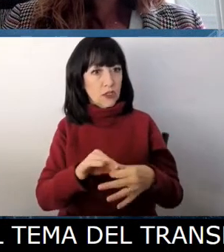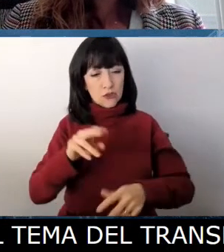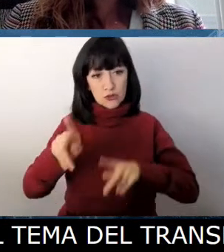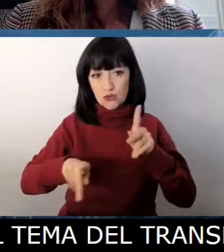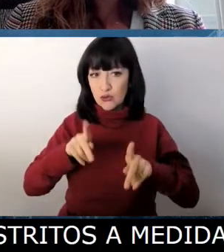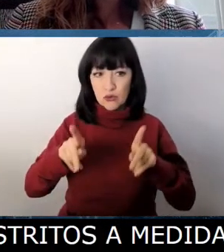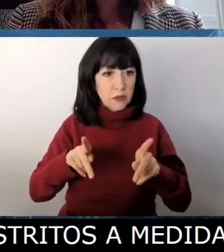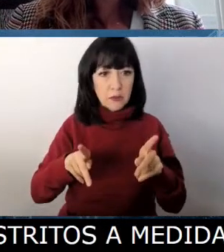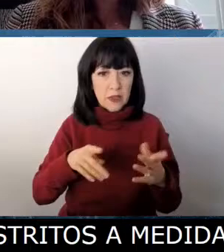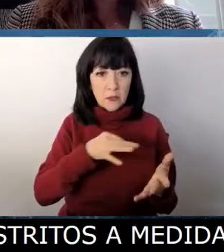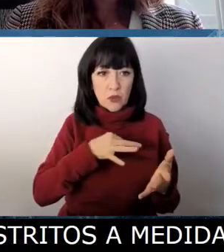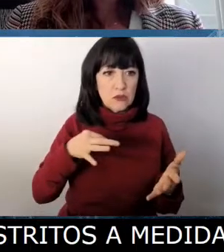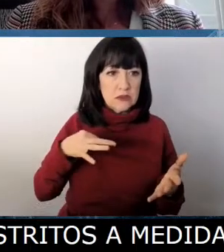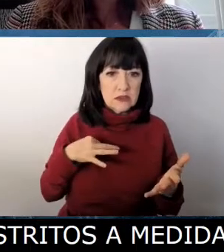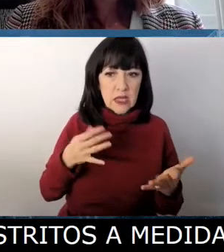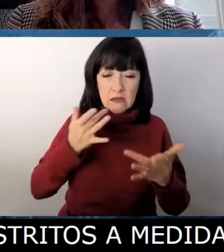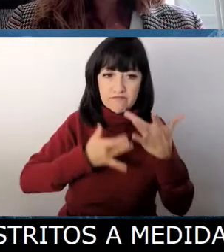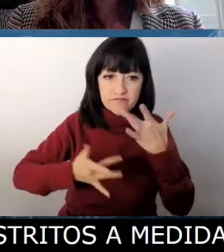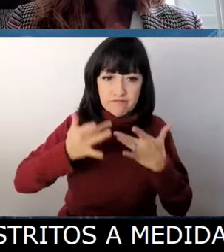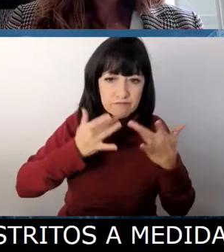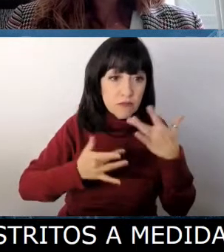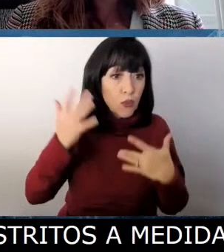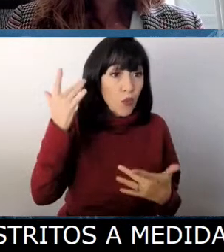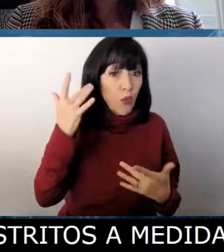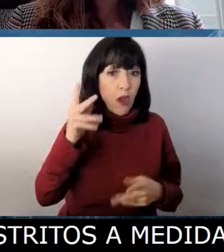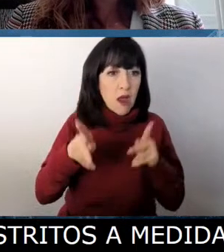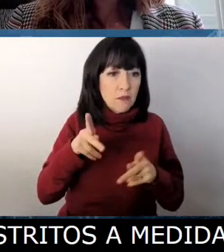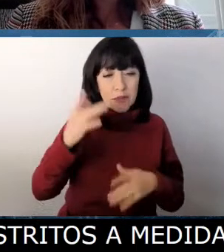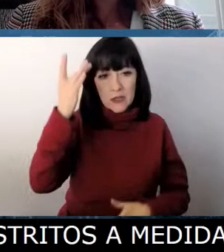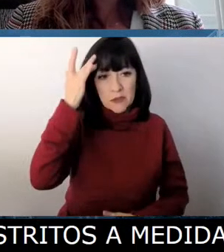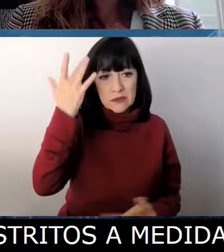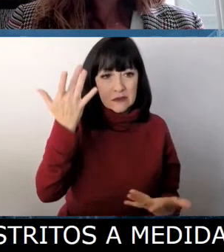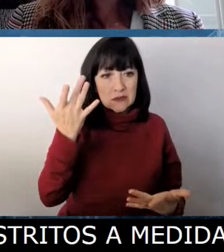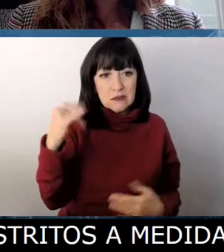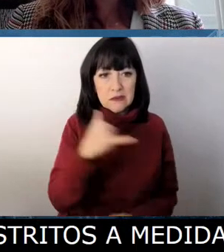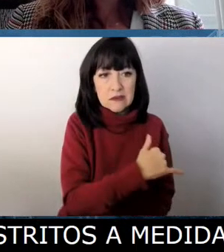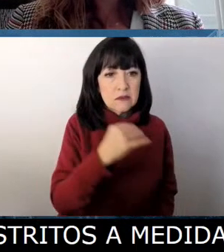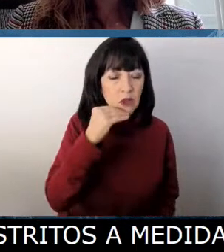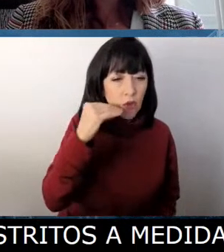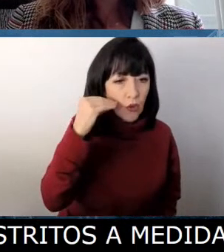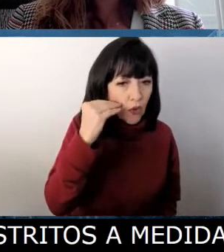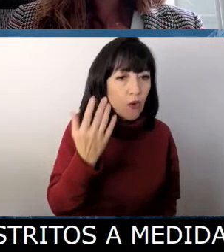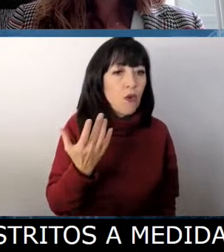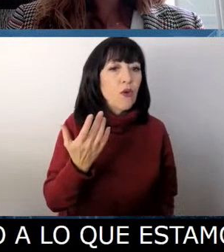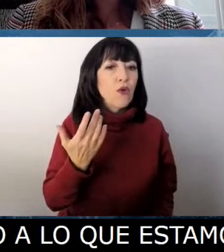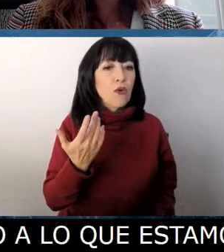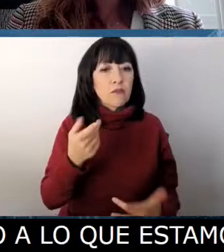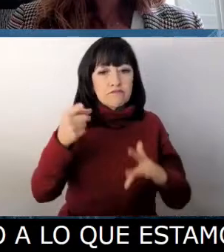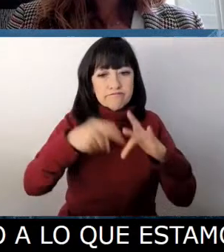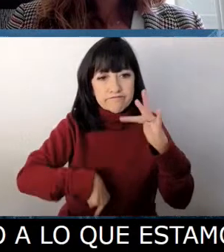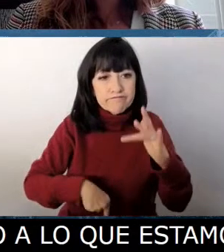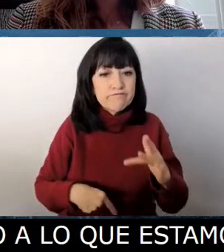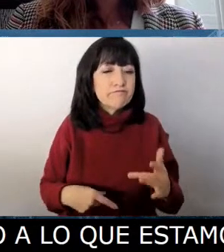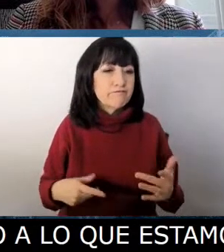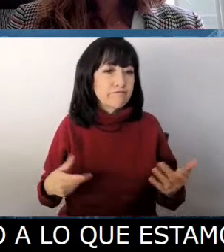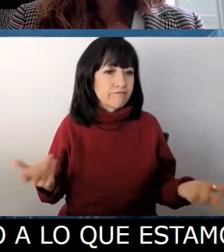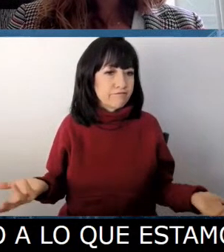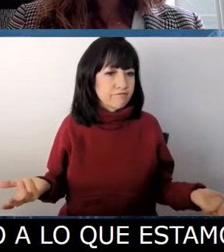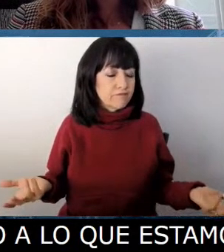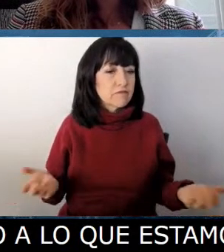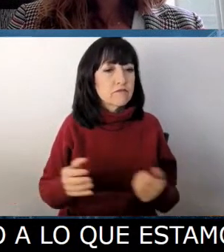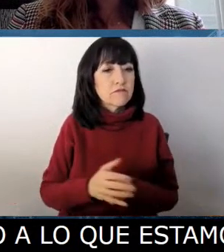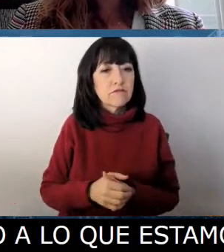Joe, because each district and each school in the districts is situated a little bit differently. You